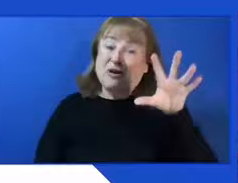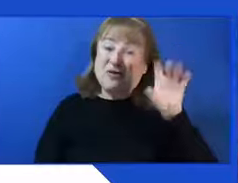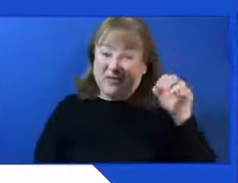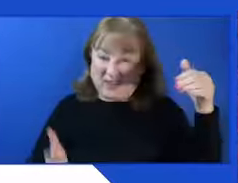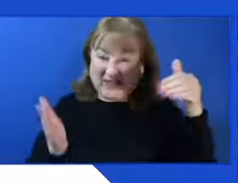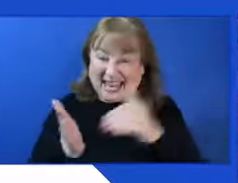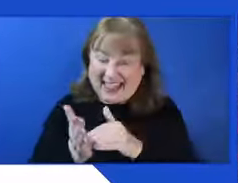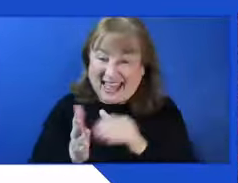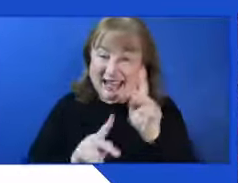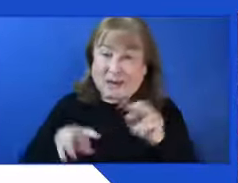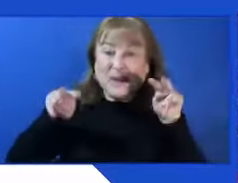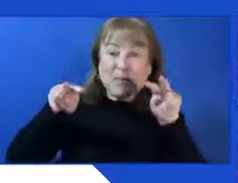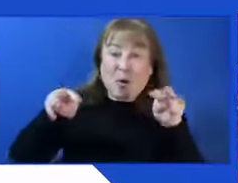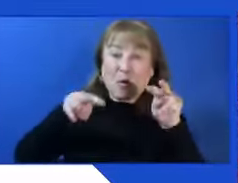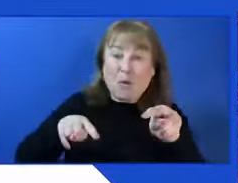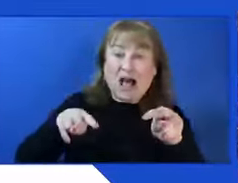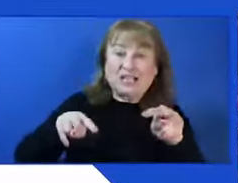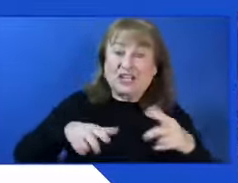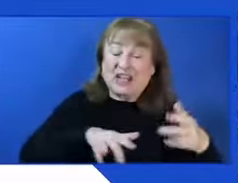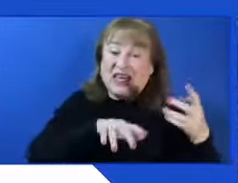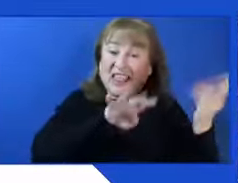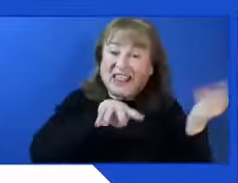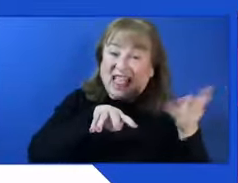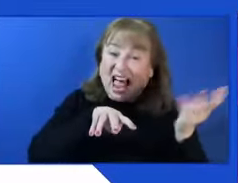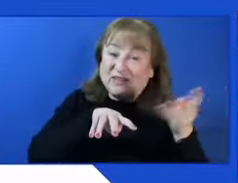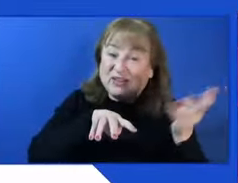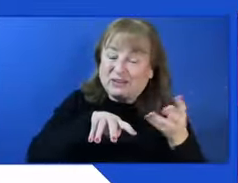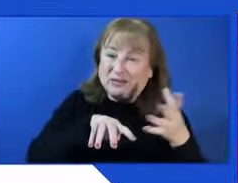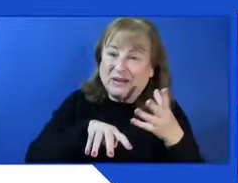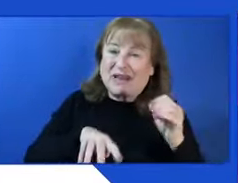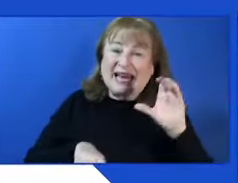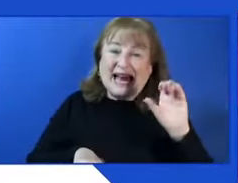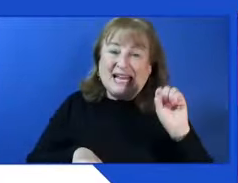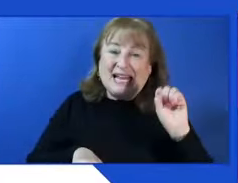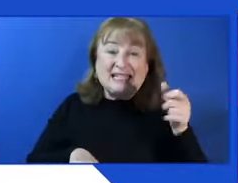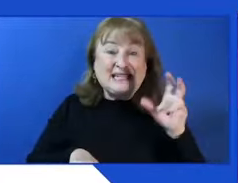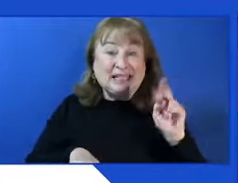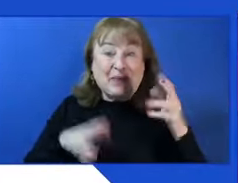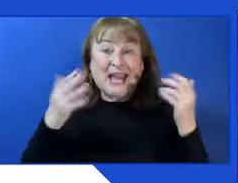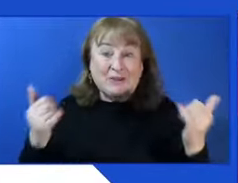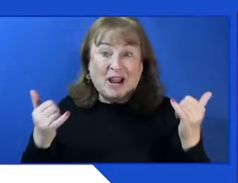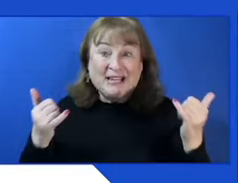250,000 watching on live stream and C-SPAN right now.